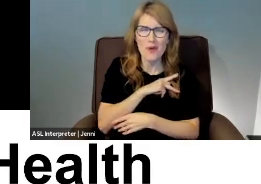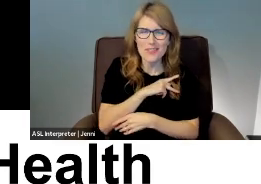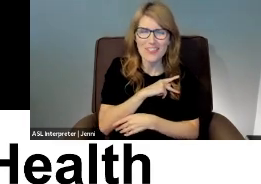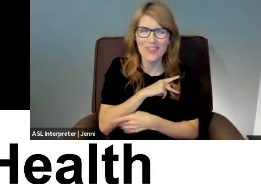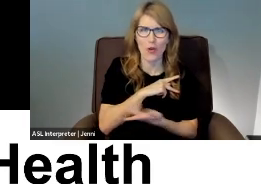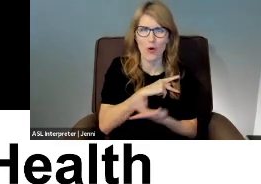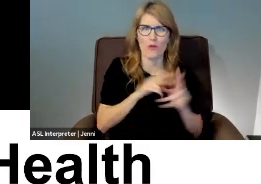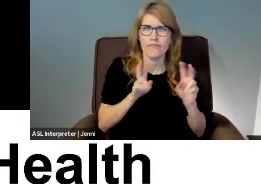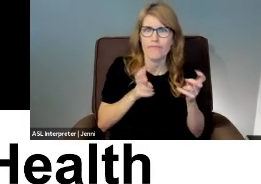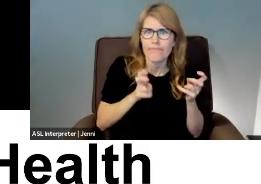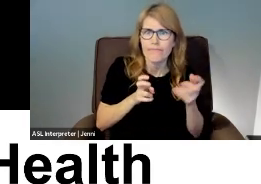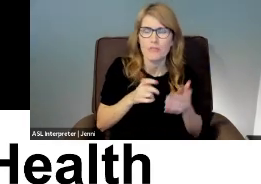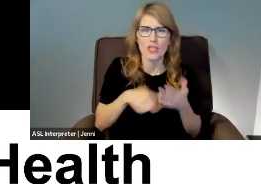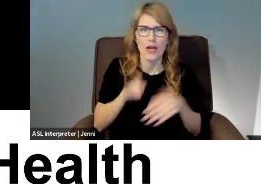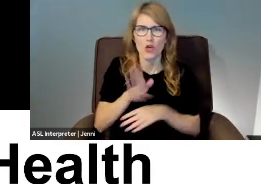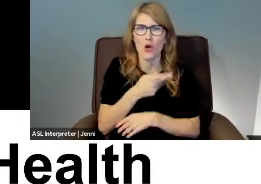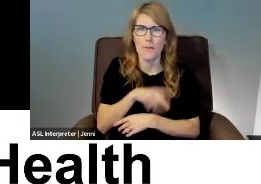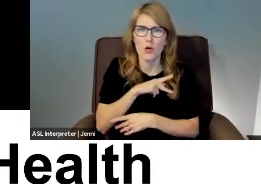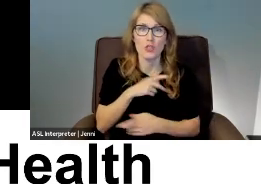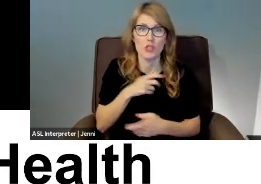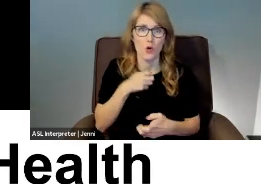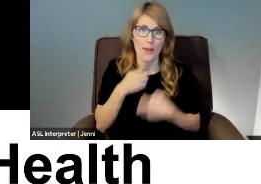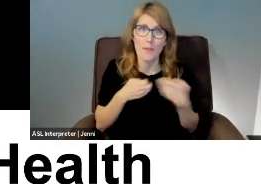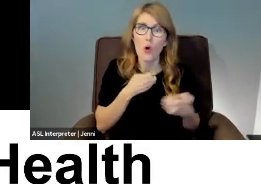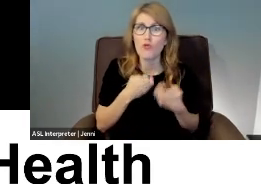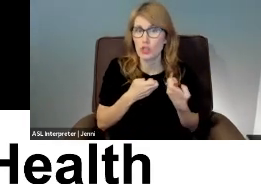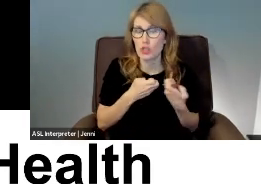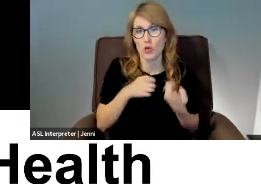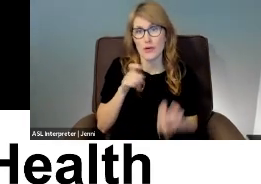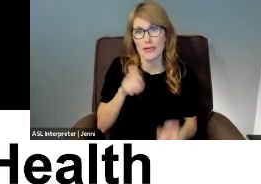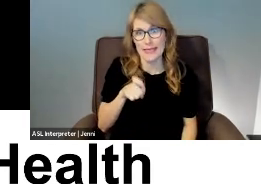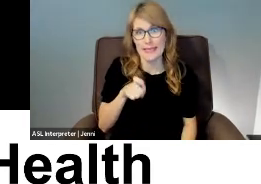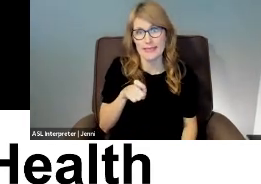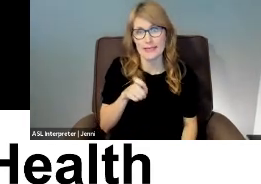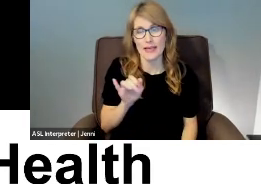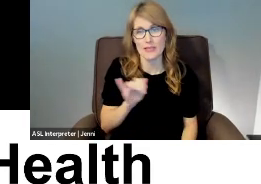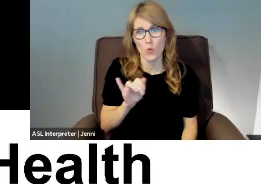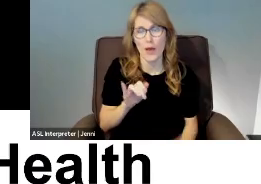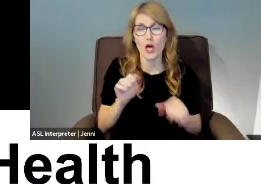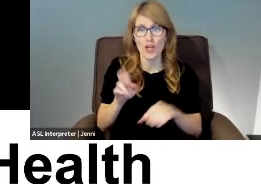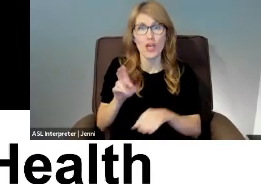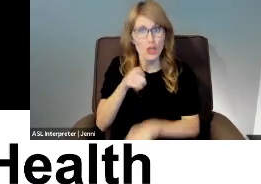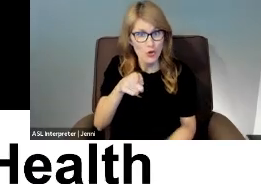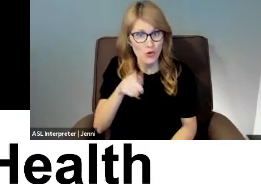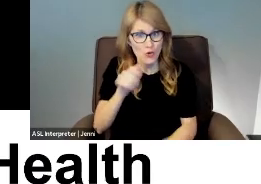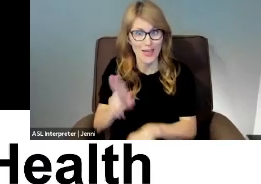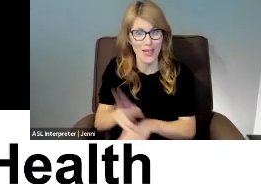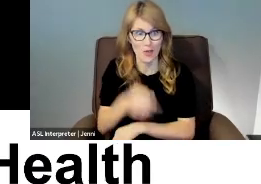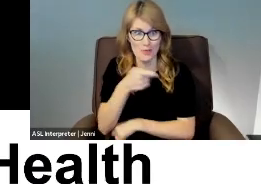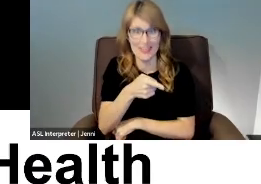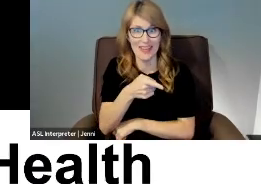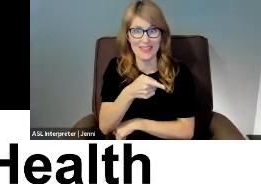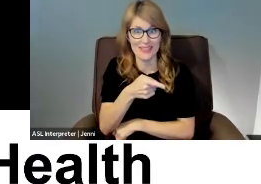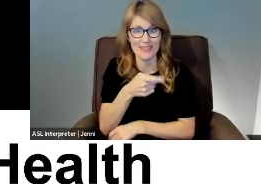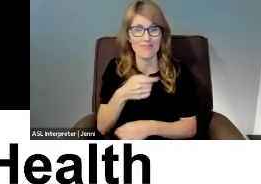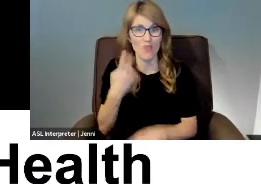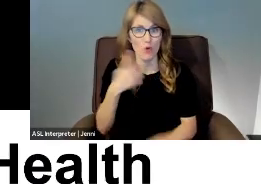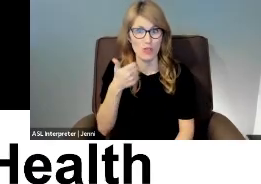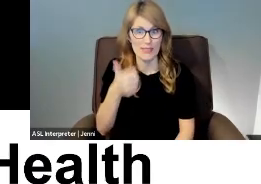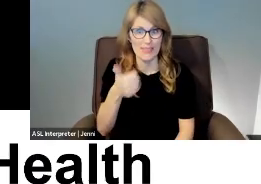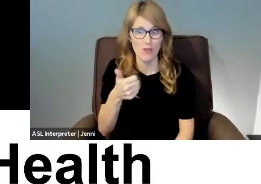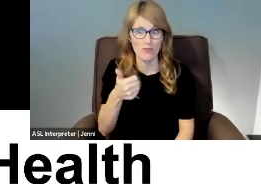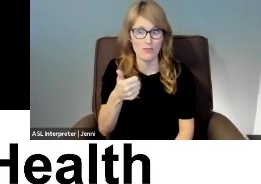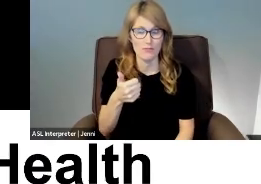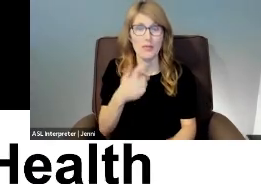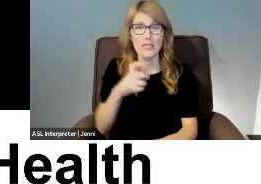and check on your personal emotional needs as well. And you can use this line for yourself, because us